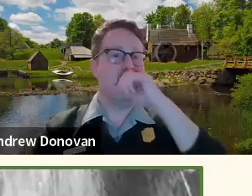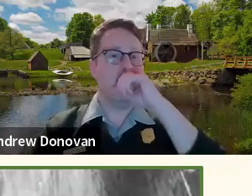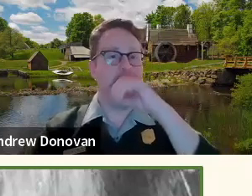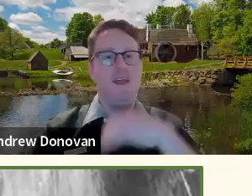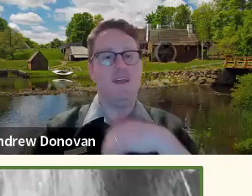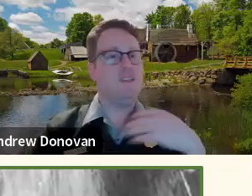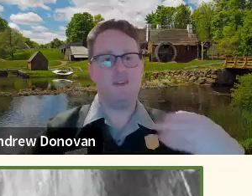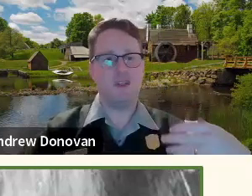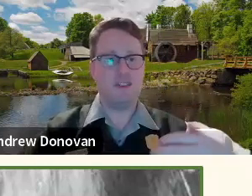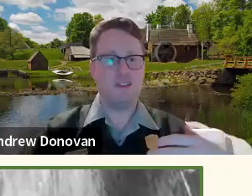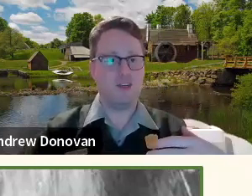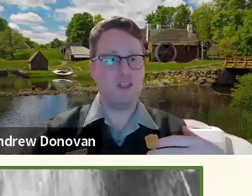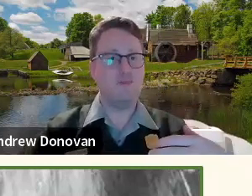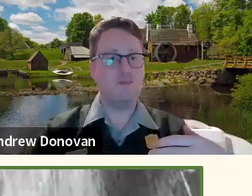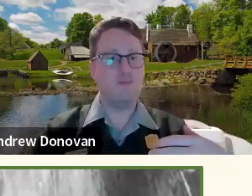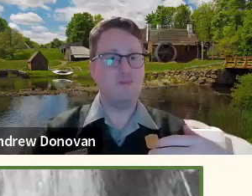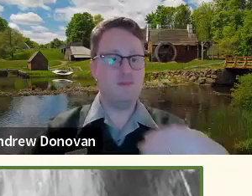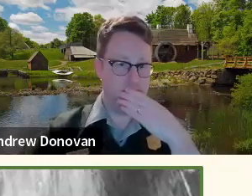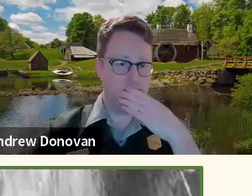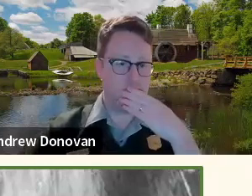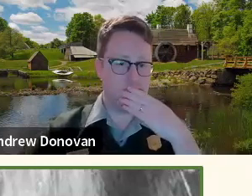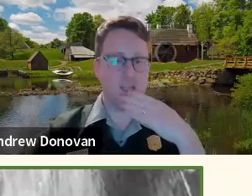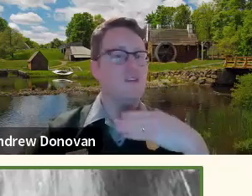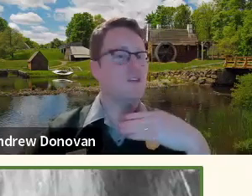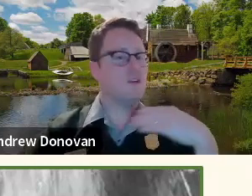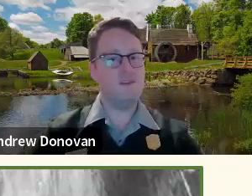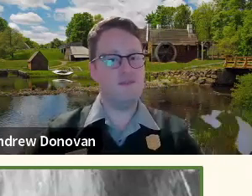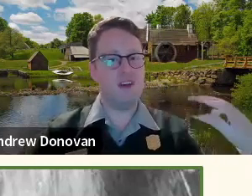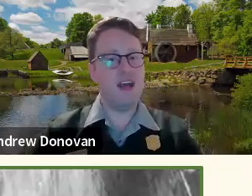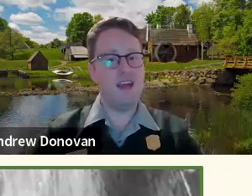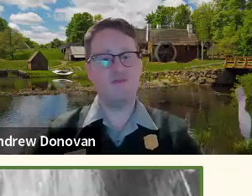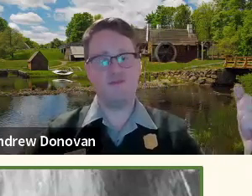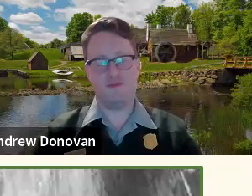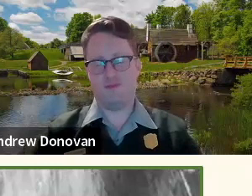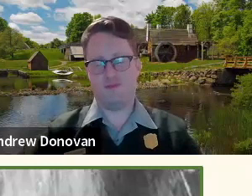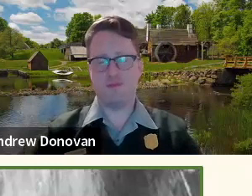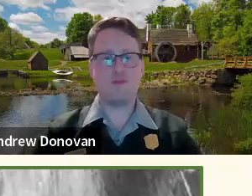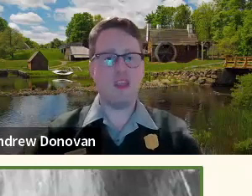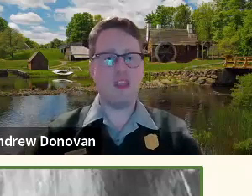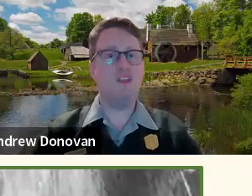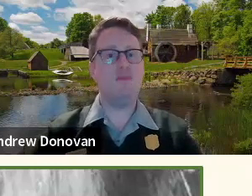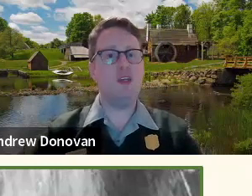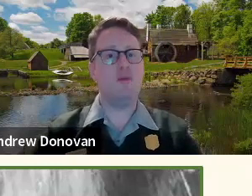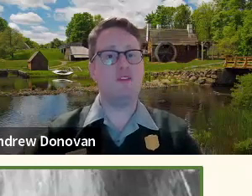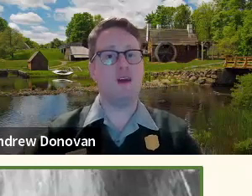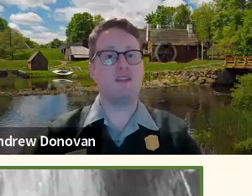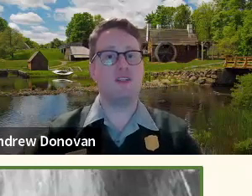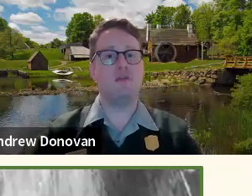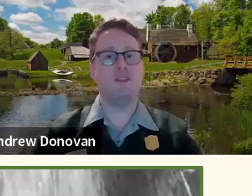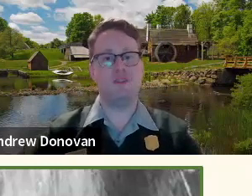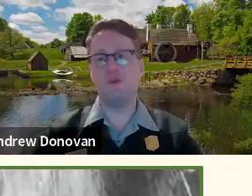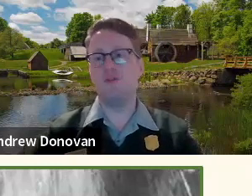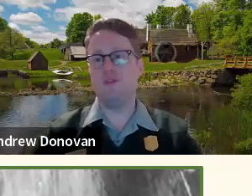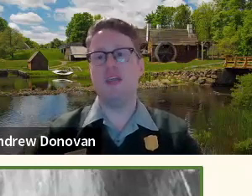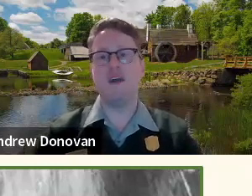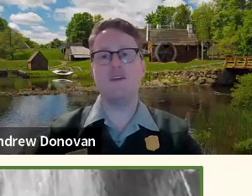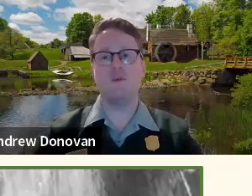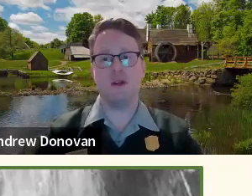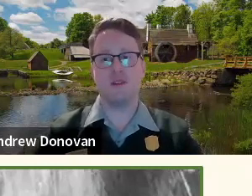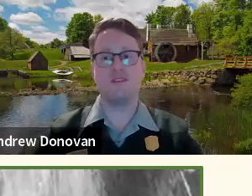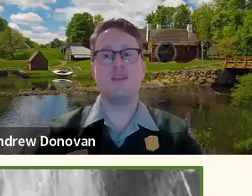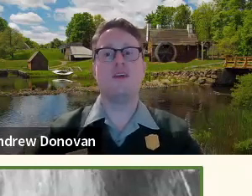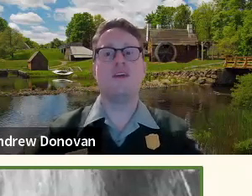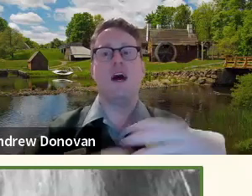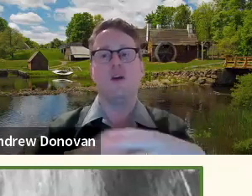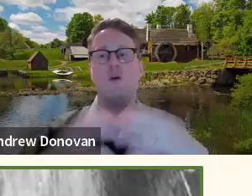usually 7 years, in a different industry. And 35 of these POWs are actually going